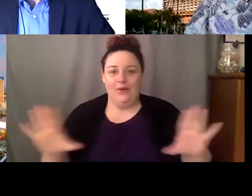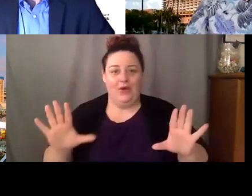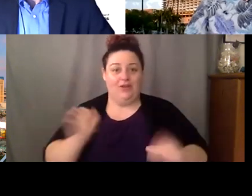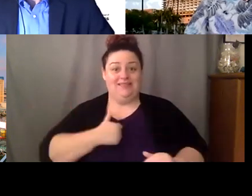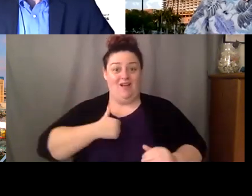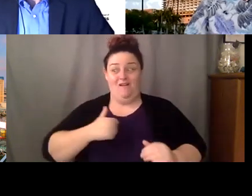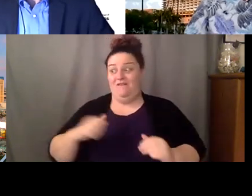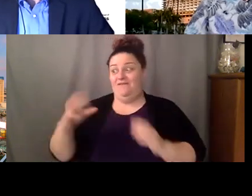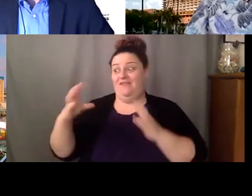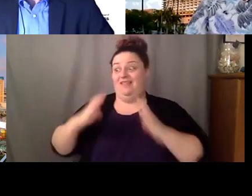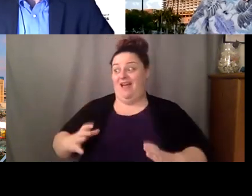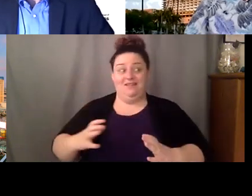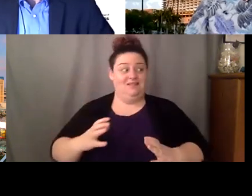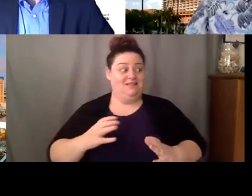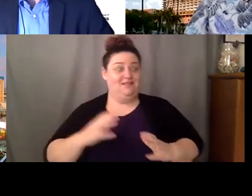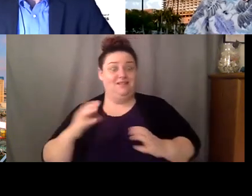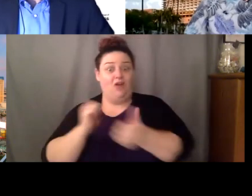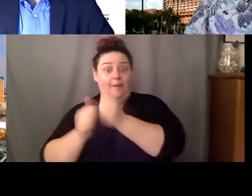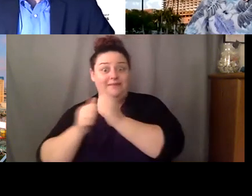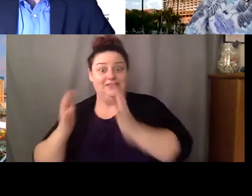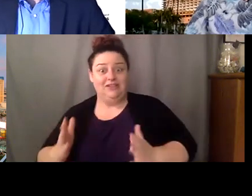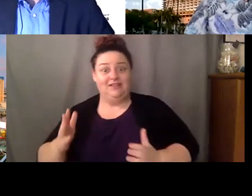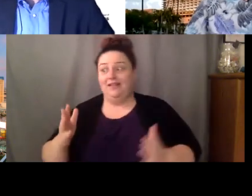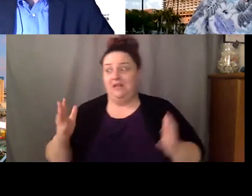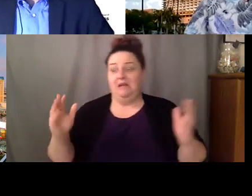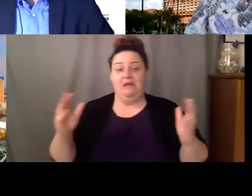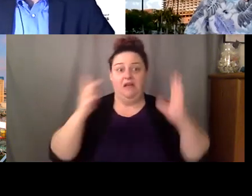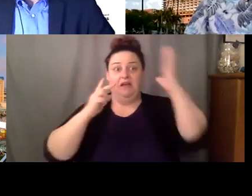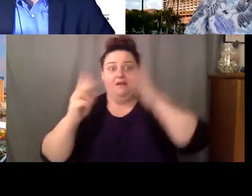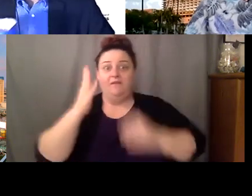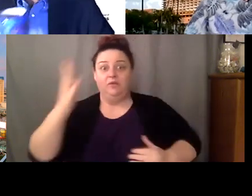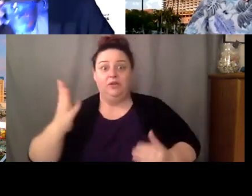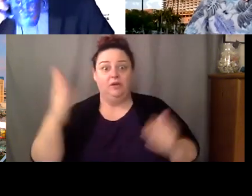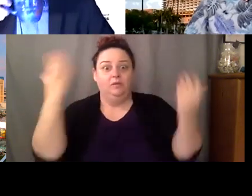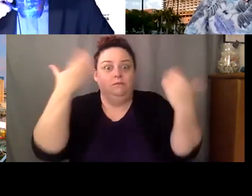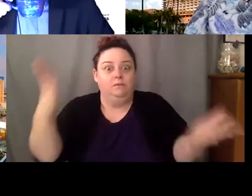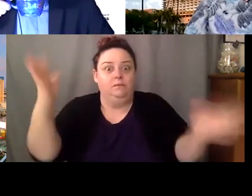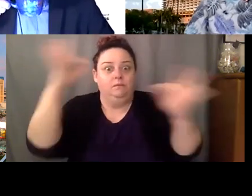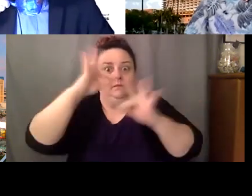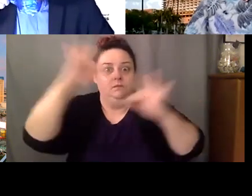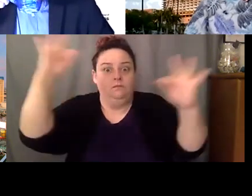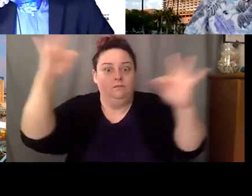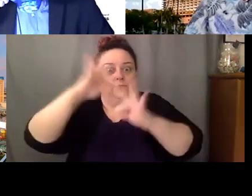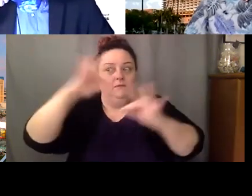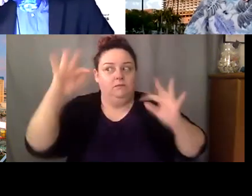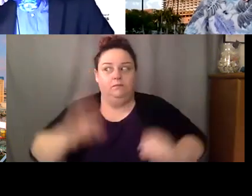our clients, our competition, really knew what the future was. And we really mostly thought we were